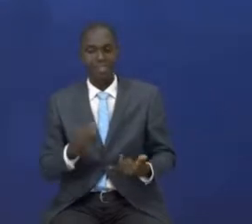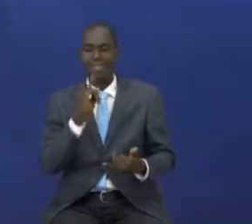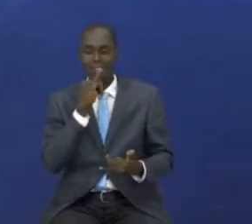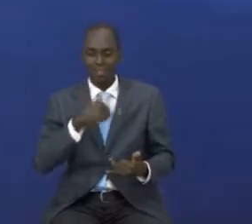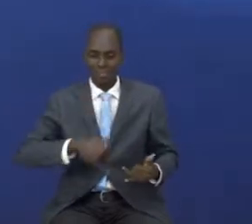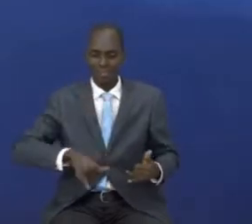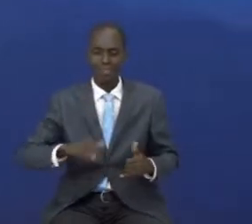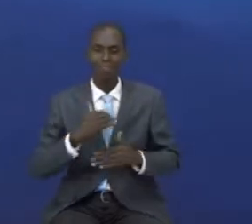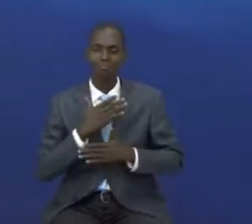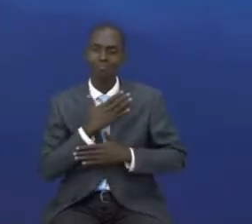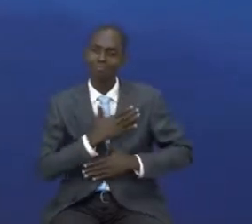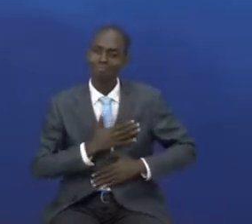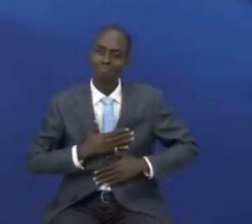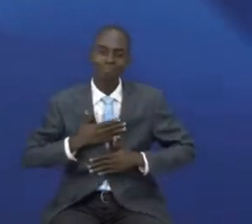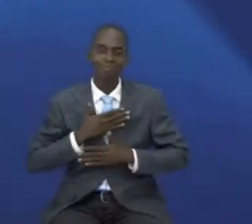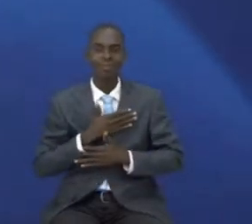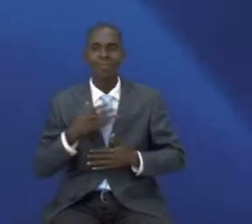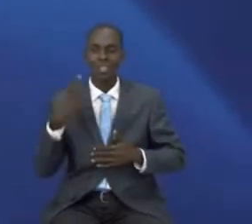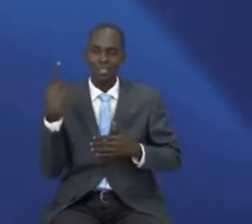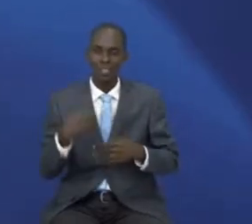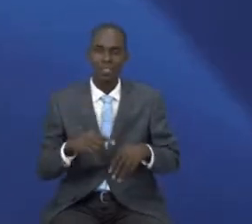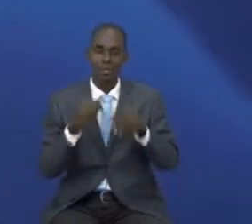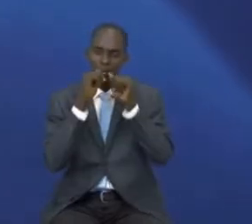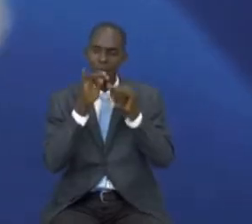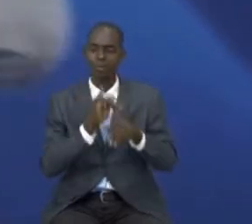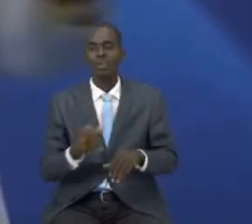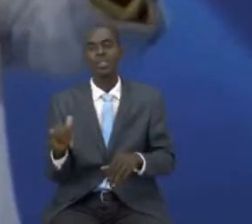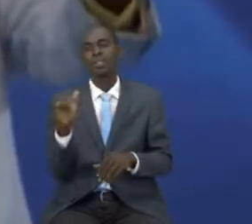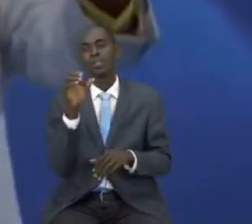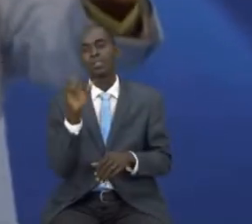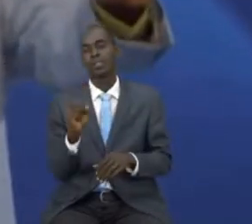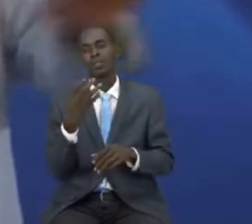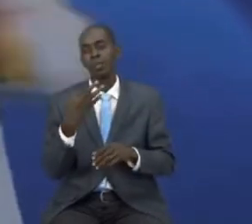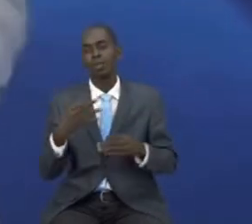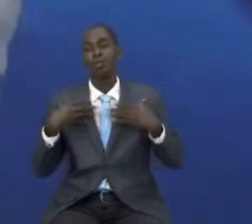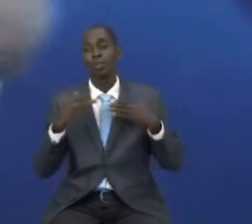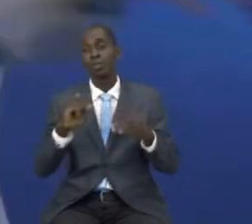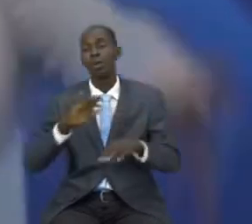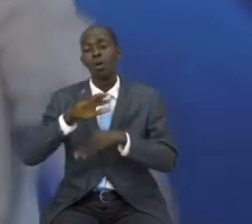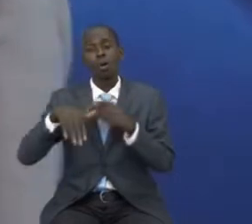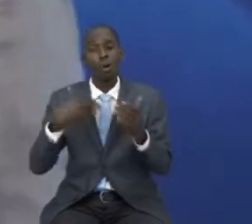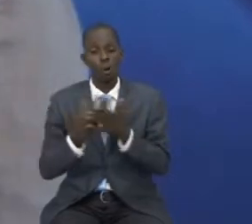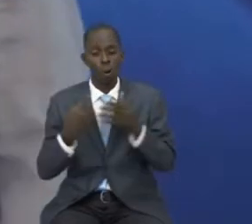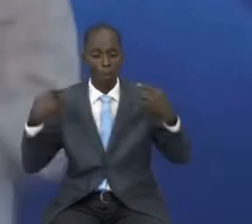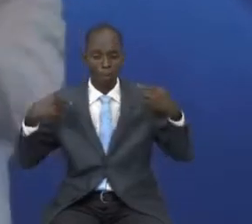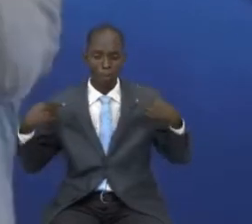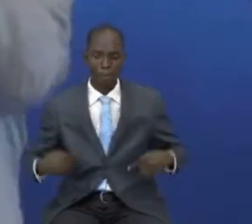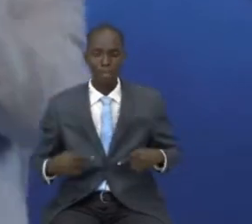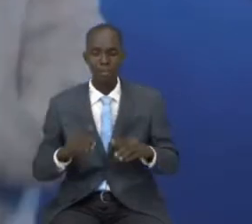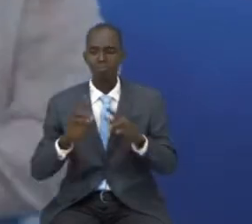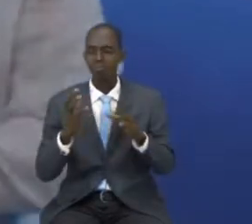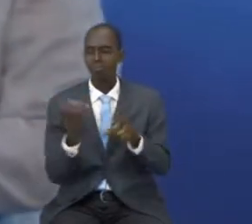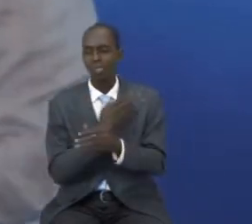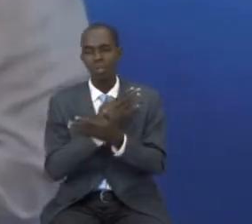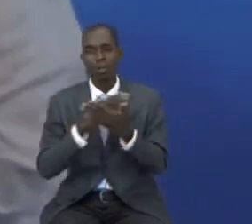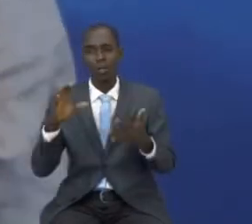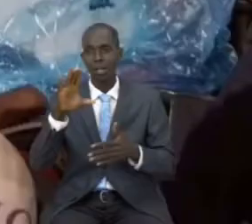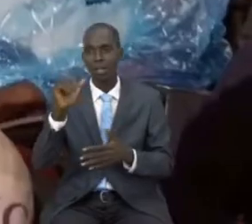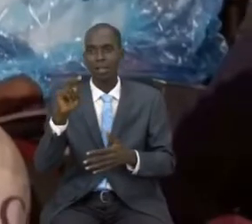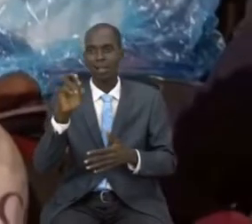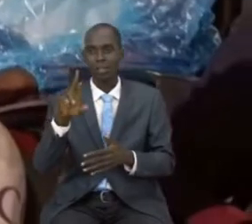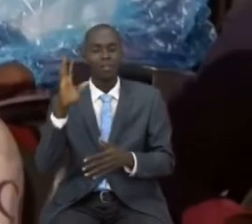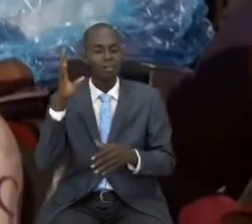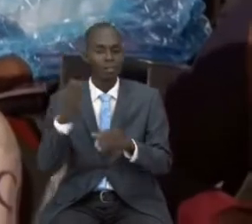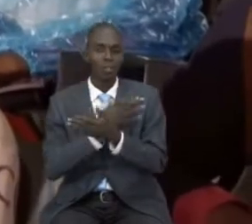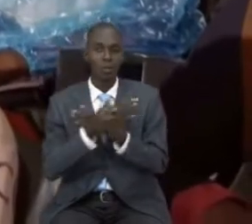the effect of the healing. All pains gone, cancer gone, like it will happen